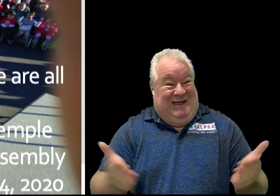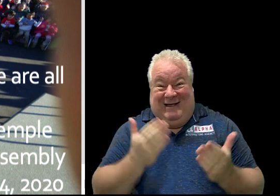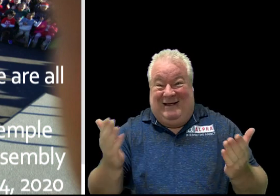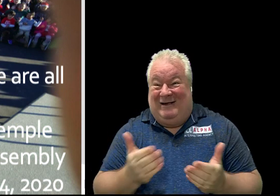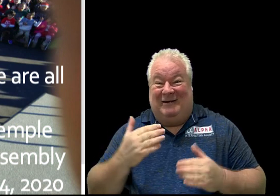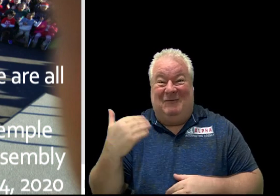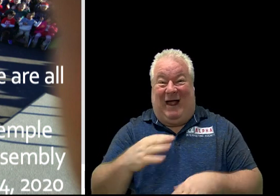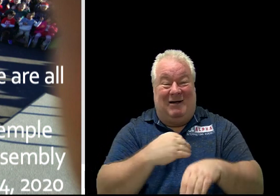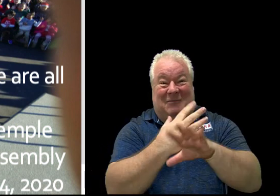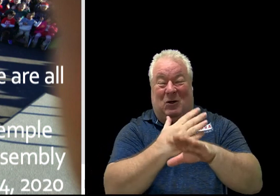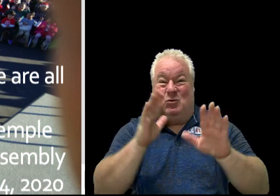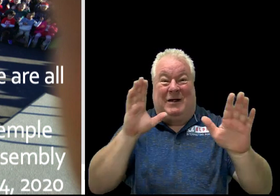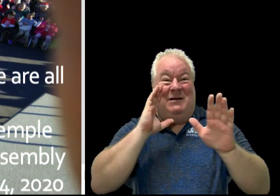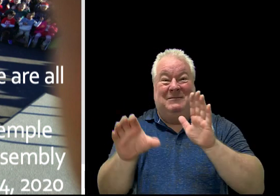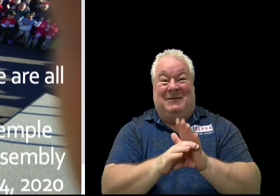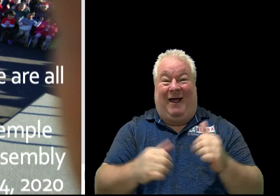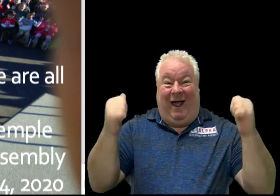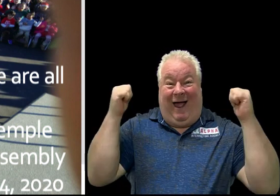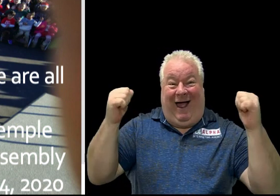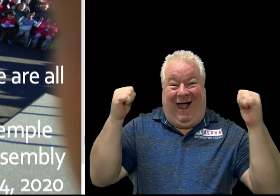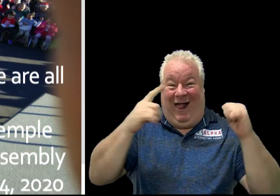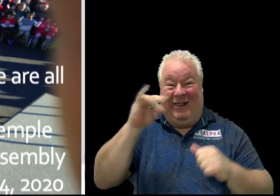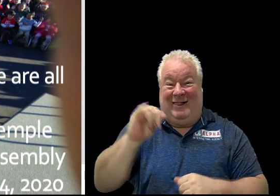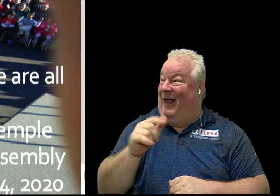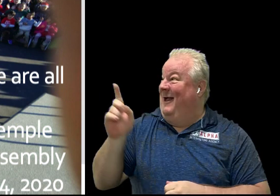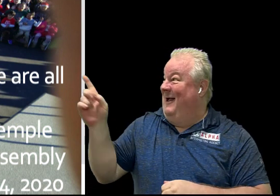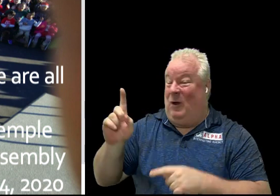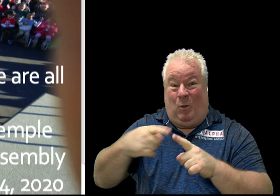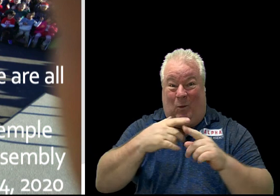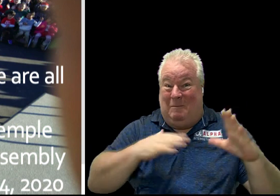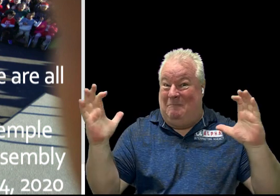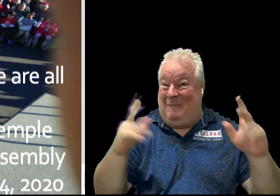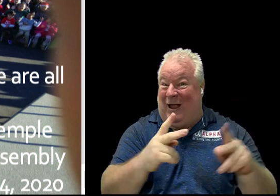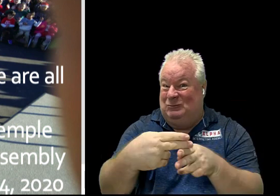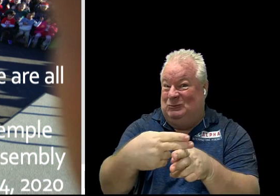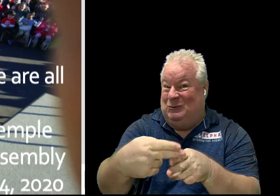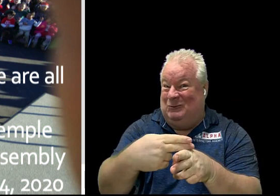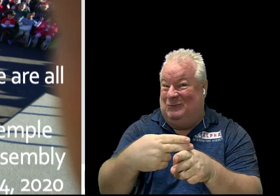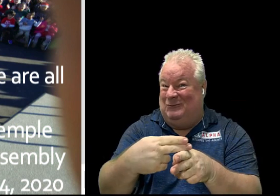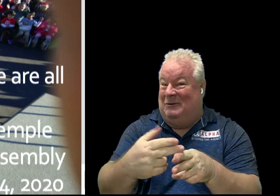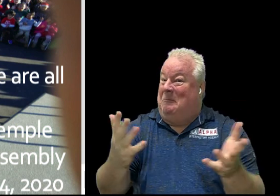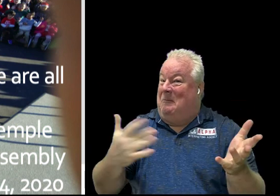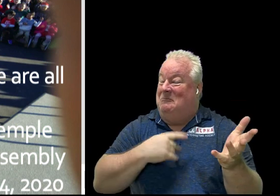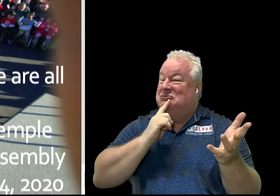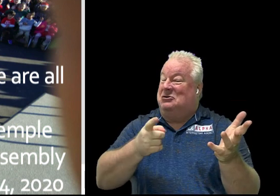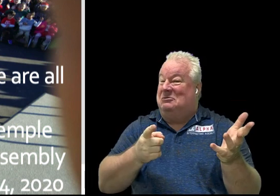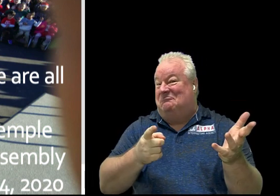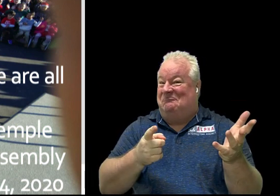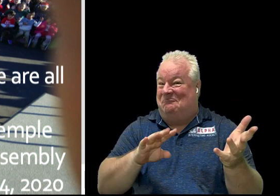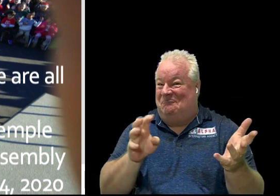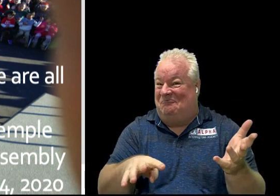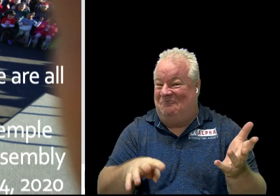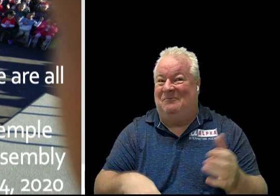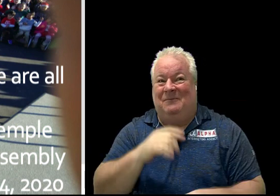Here's a great picture of what your school will look like once we're back together very soon, I'm sure. All of